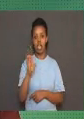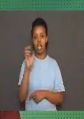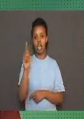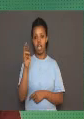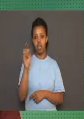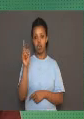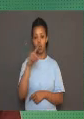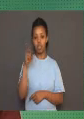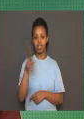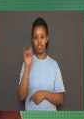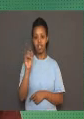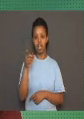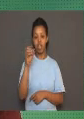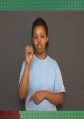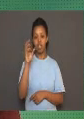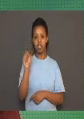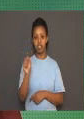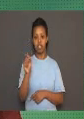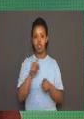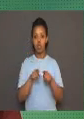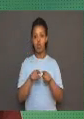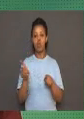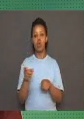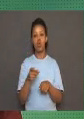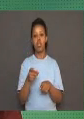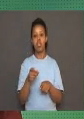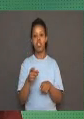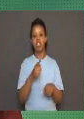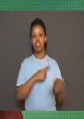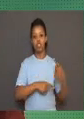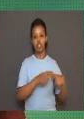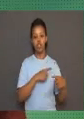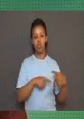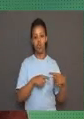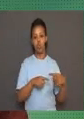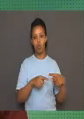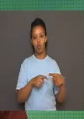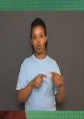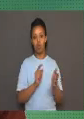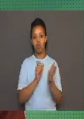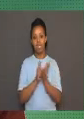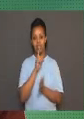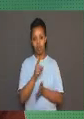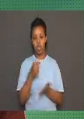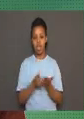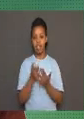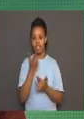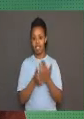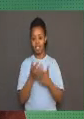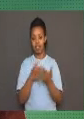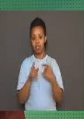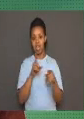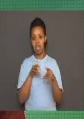heterozygous at two different gene loci. We will discuss the